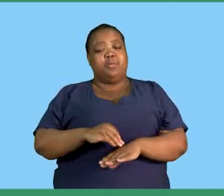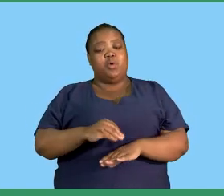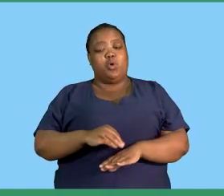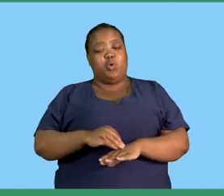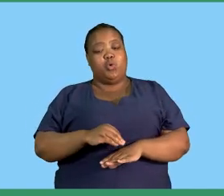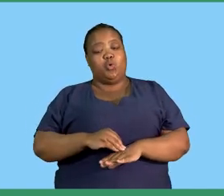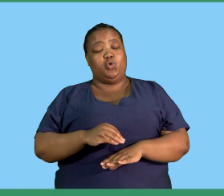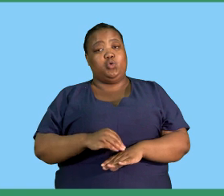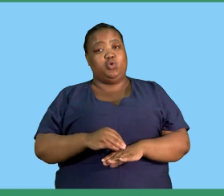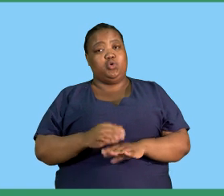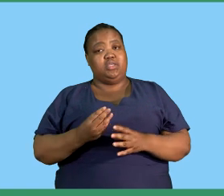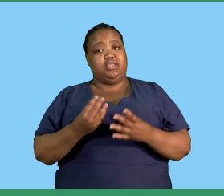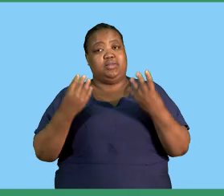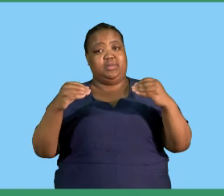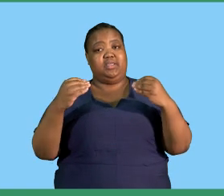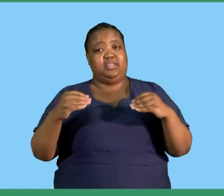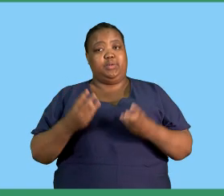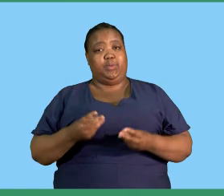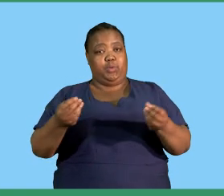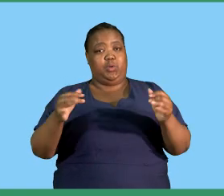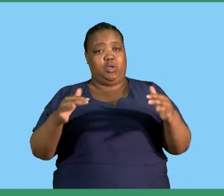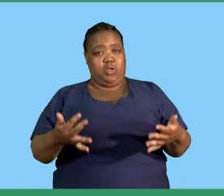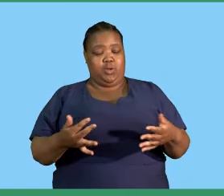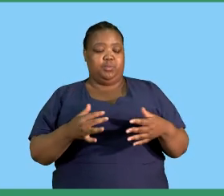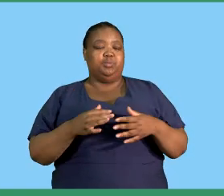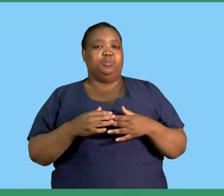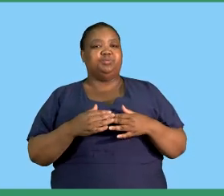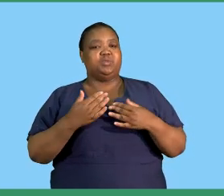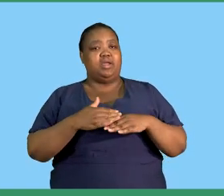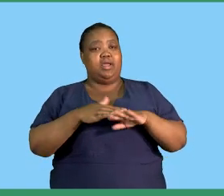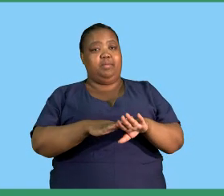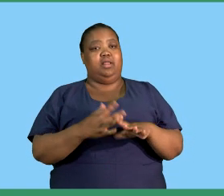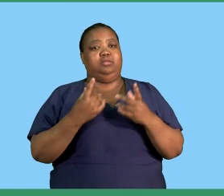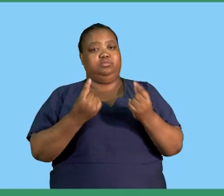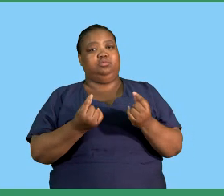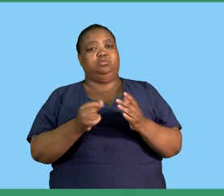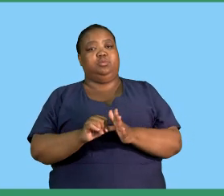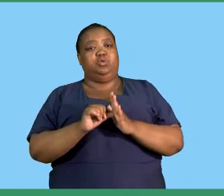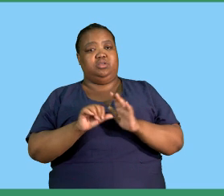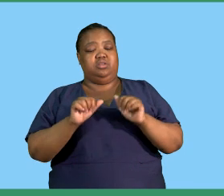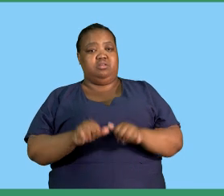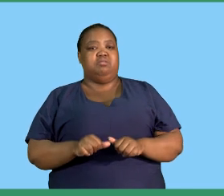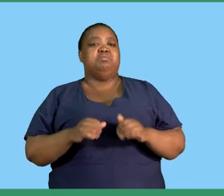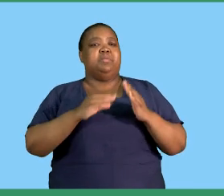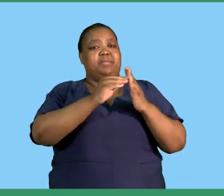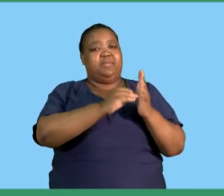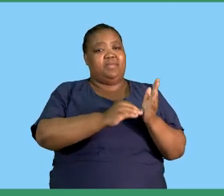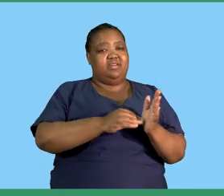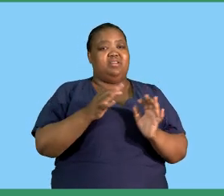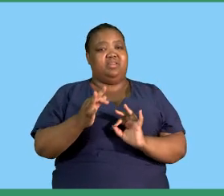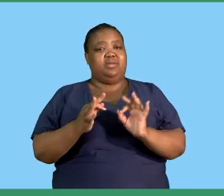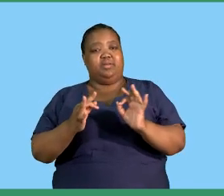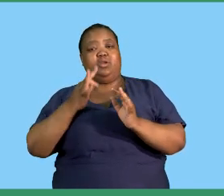The application is important. You should be able to outline, explain, recommend,